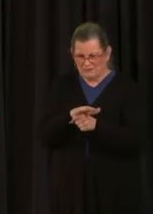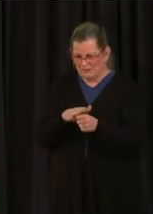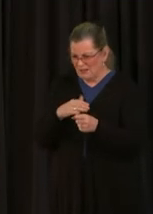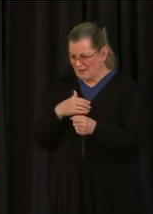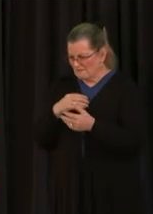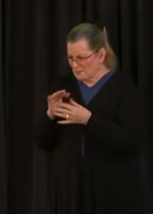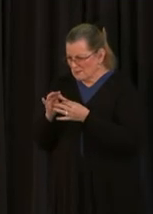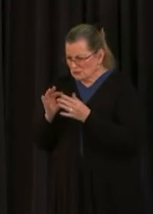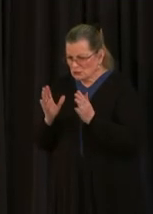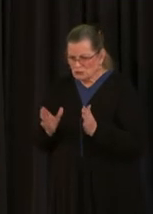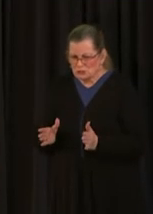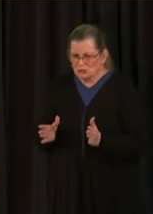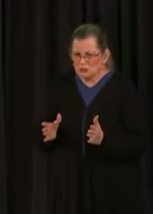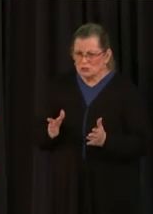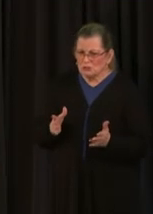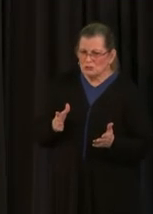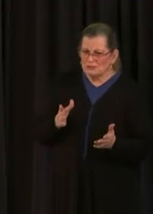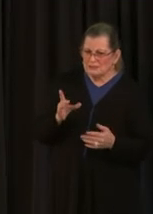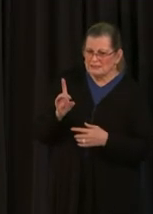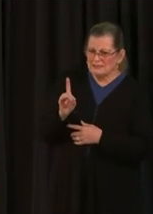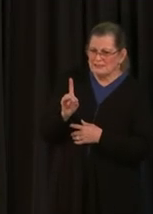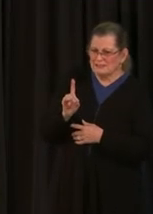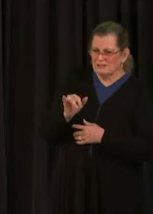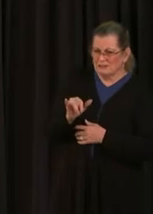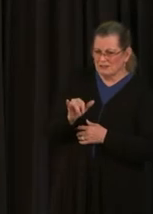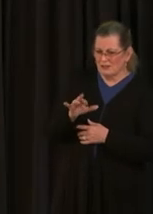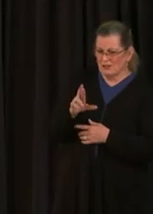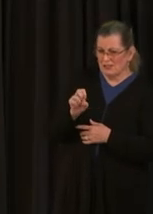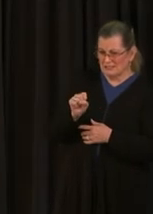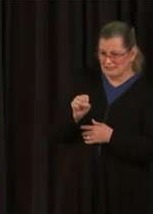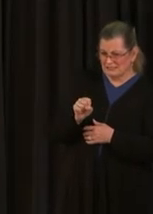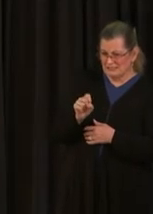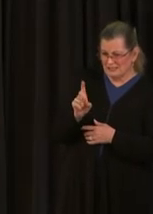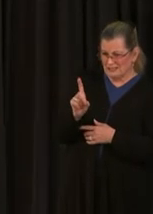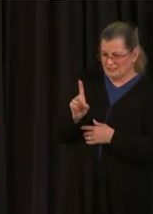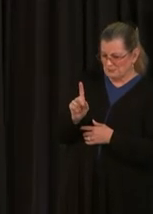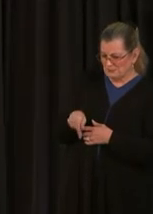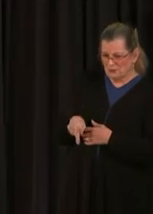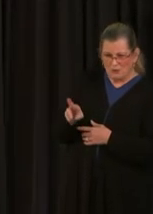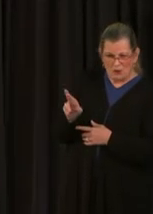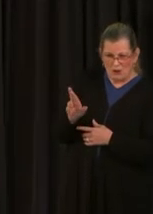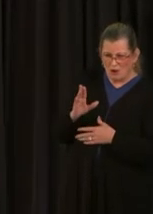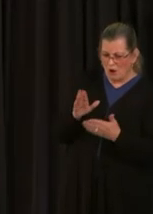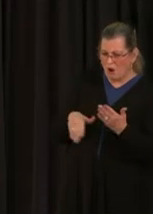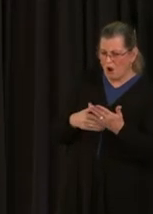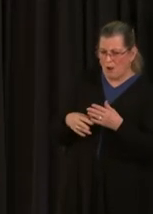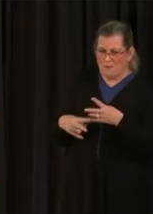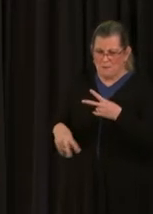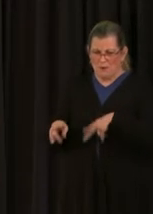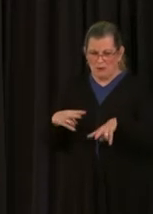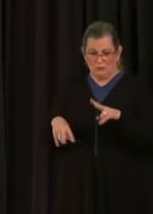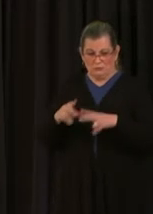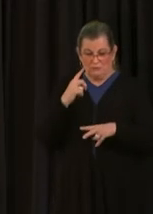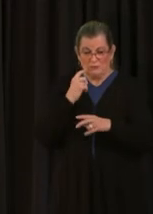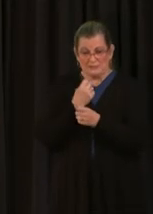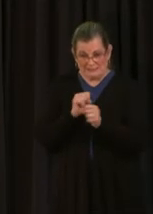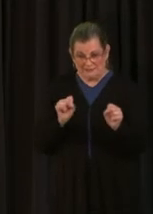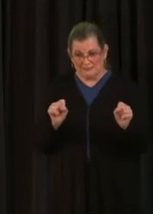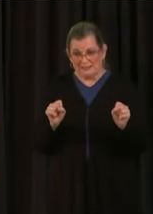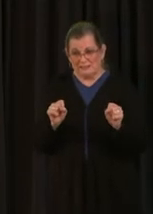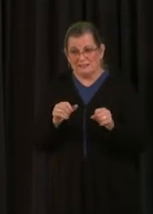in terms of, we maintain a clear line of communication. We meet regularly with DCPS leadership